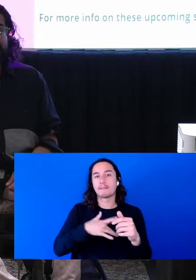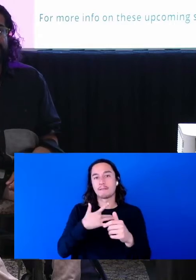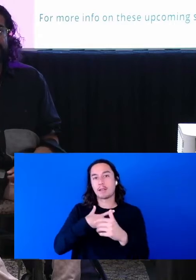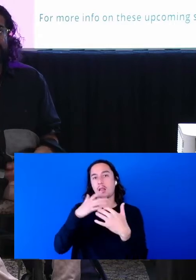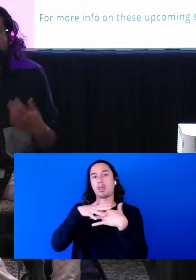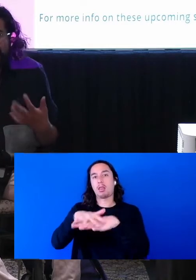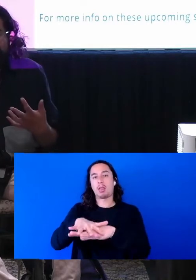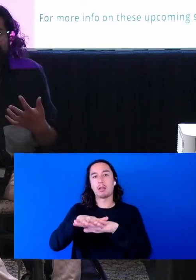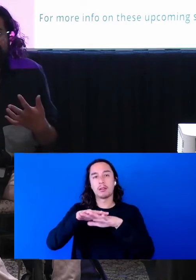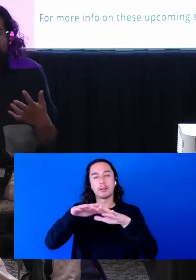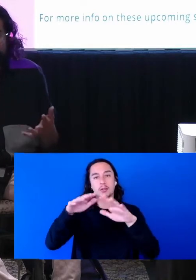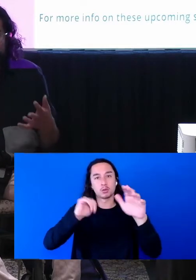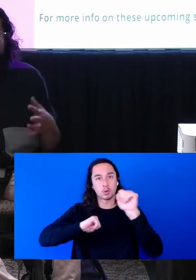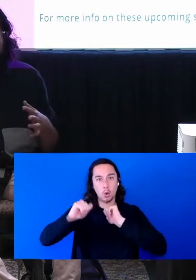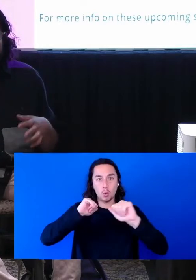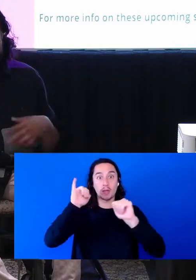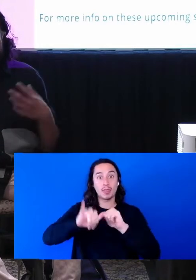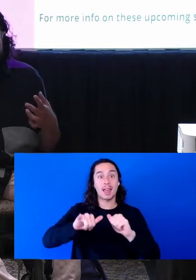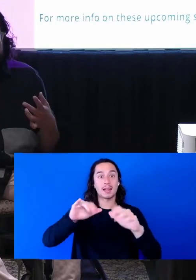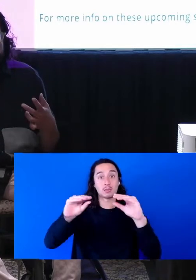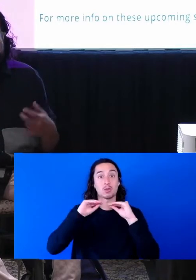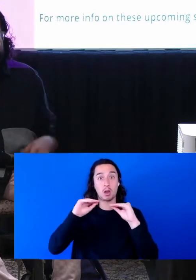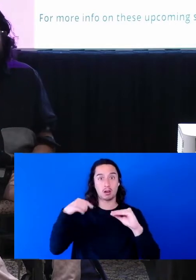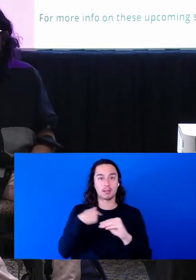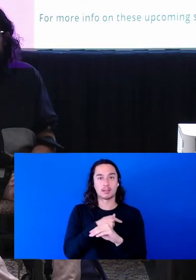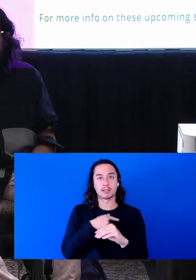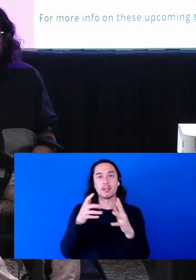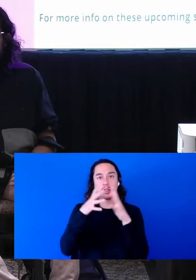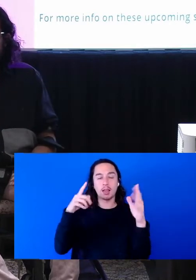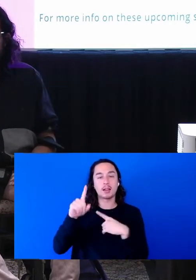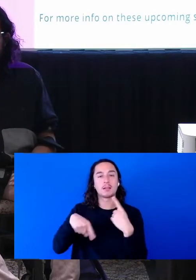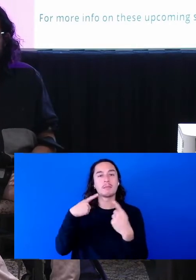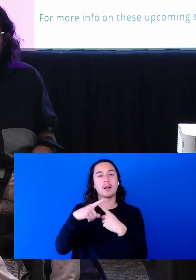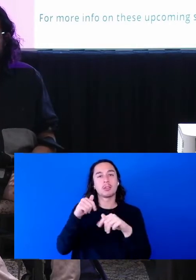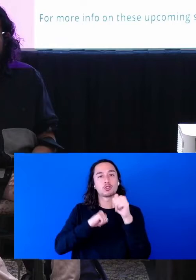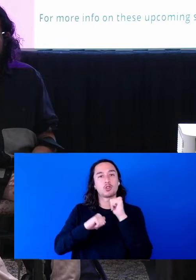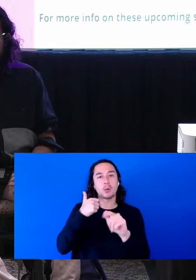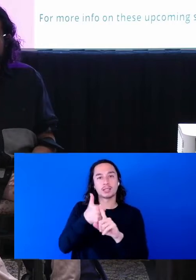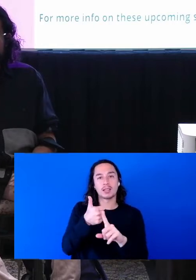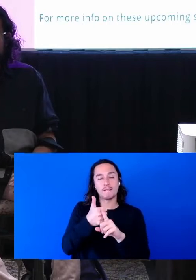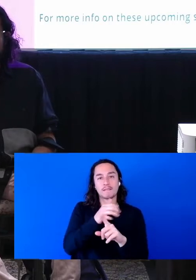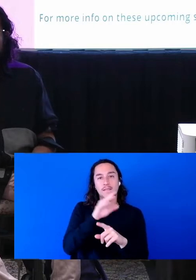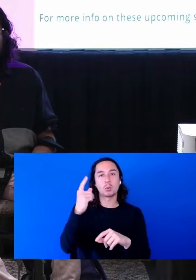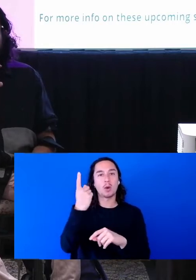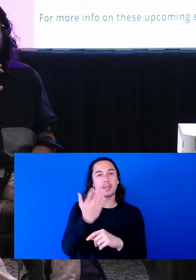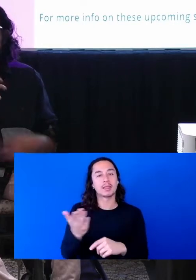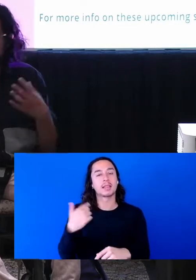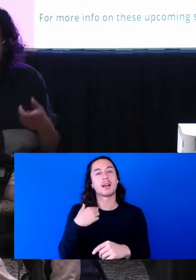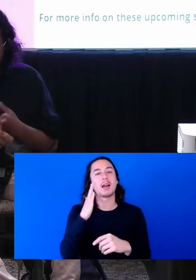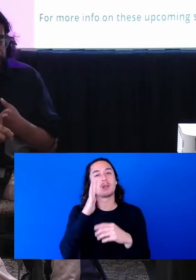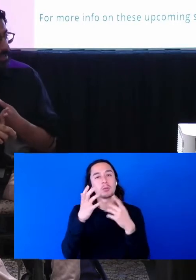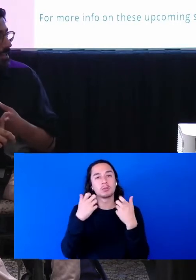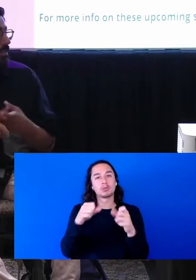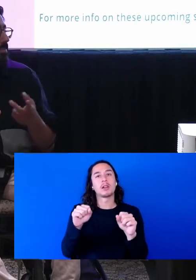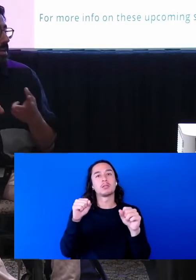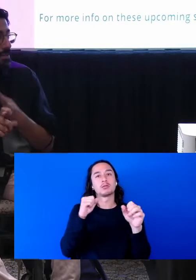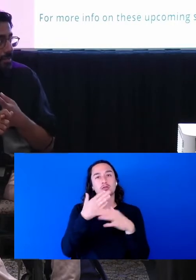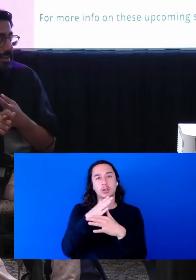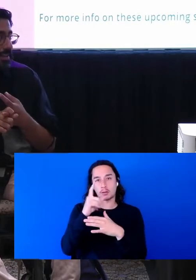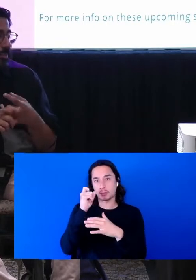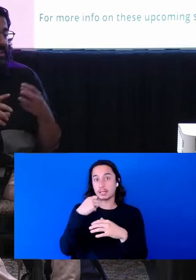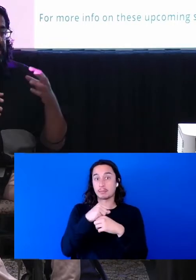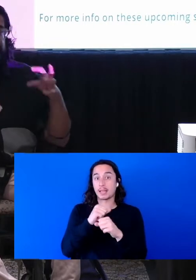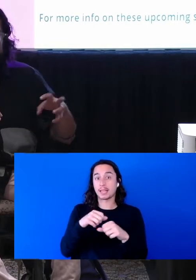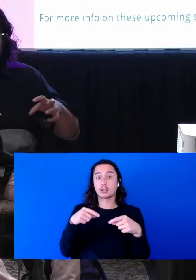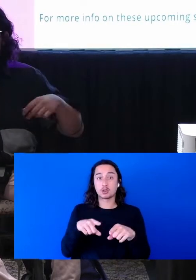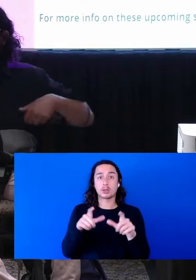And that has taught us a lot about the show. And the one thing I'll share, I think because of making in quarantine, because